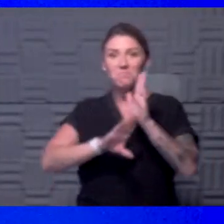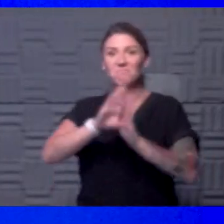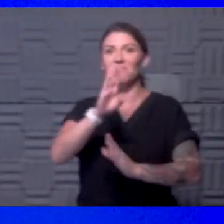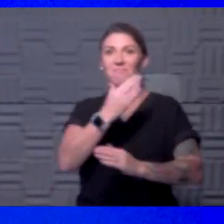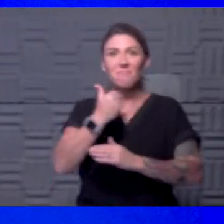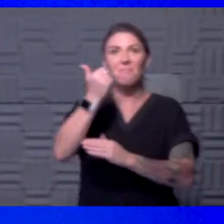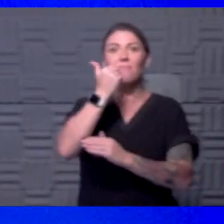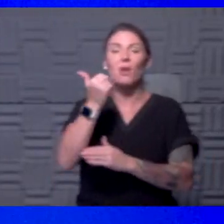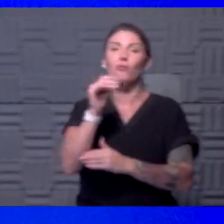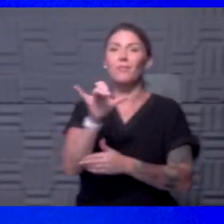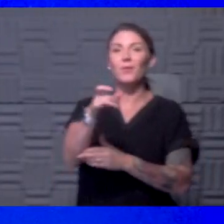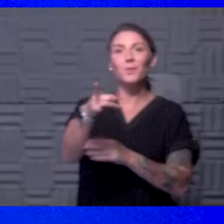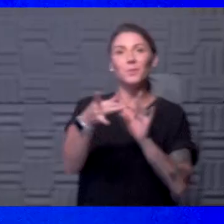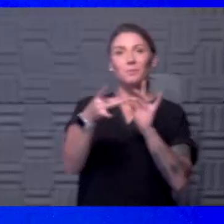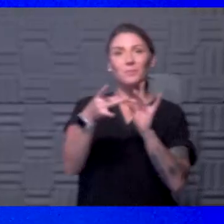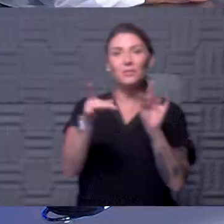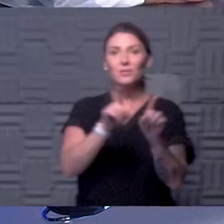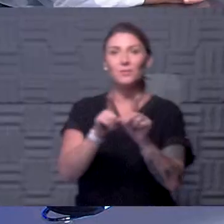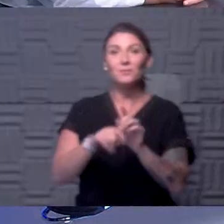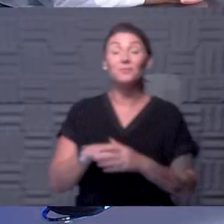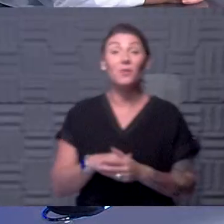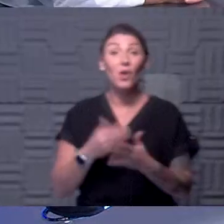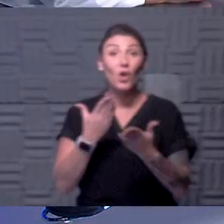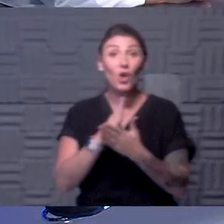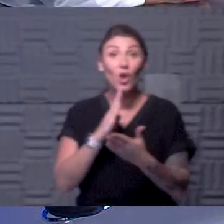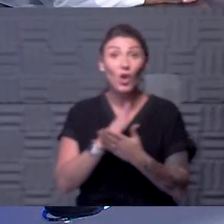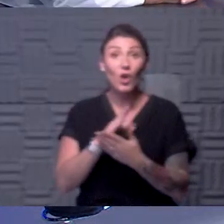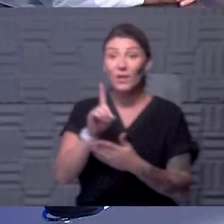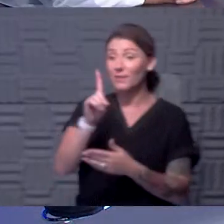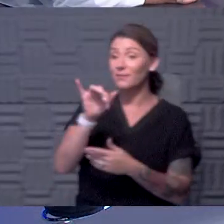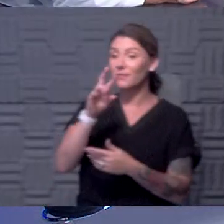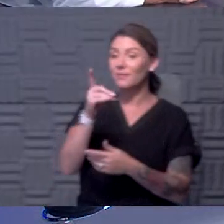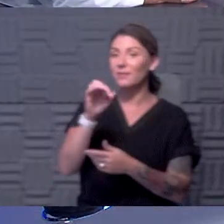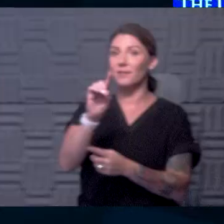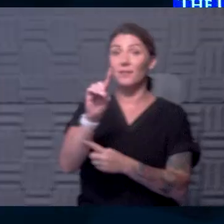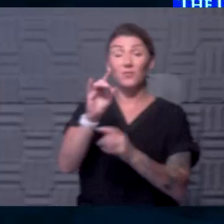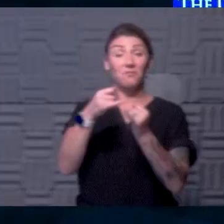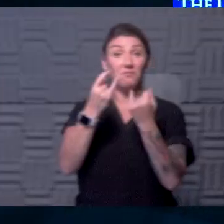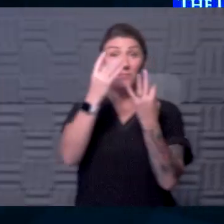just to what you've been speaking about. All right. So, David, final thoughts today?